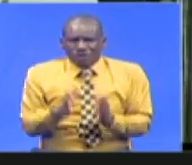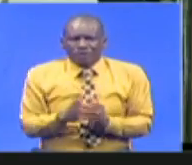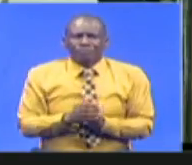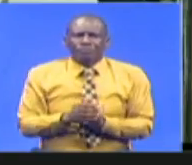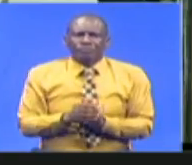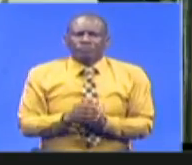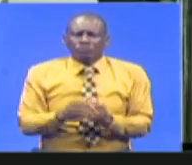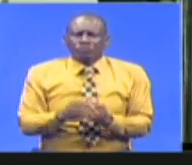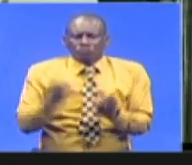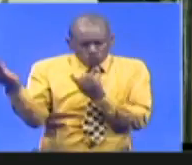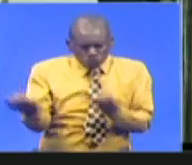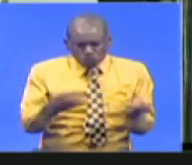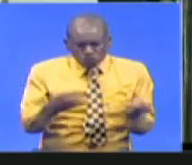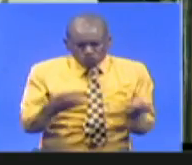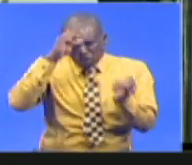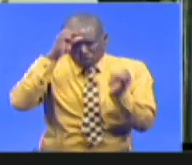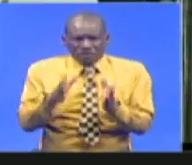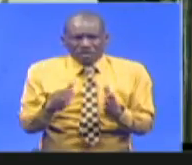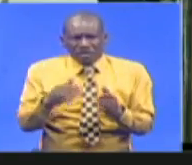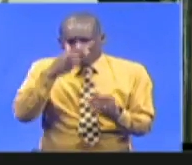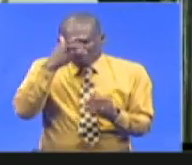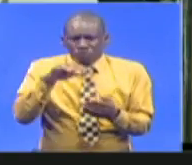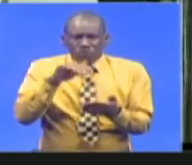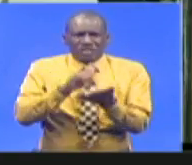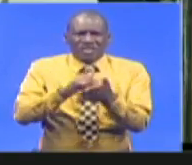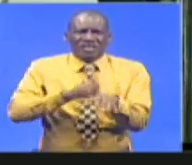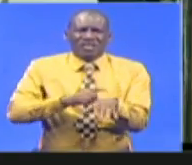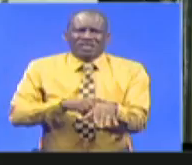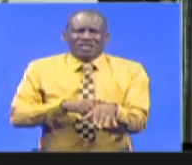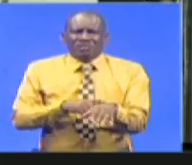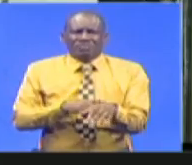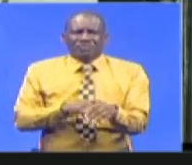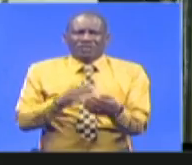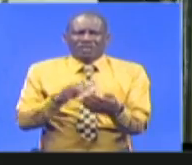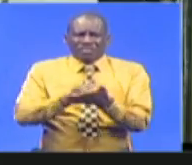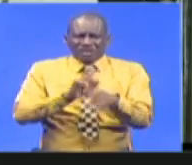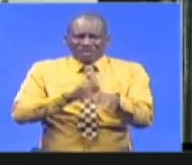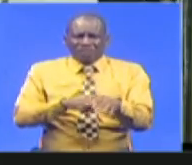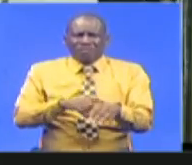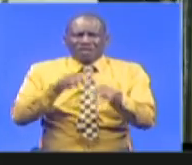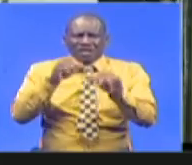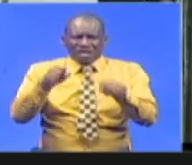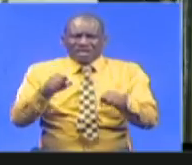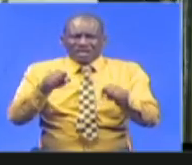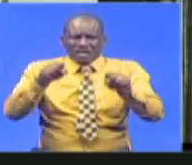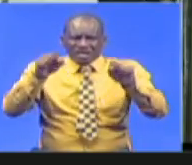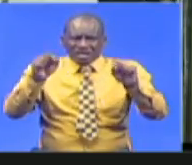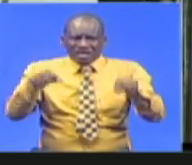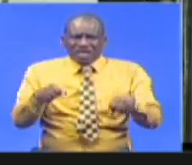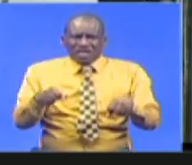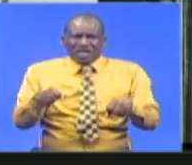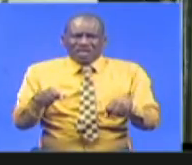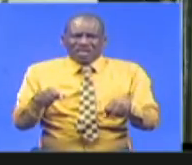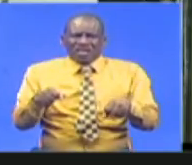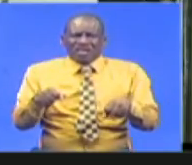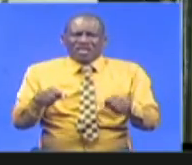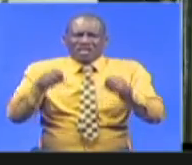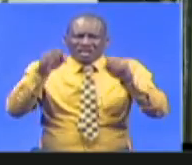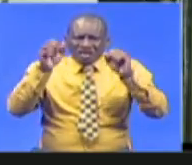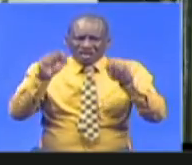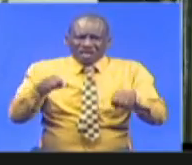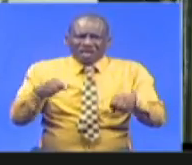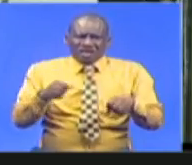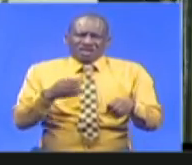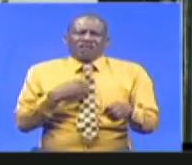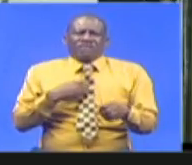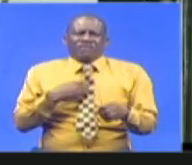to introduce me to the governor, because then I would carry the baggage of